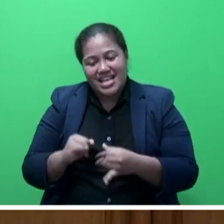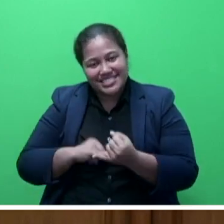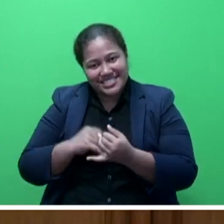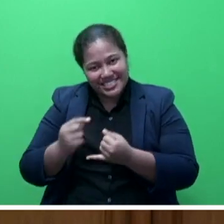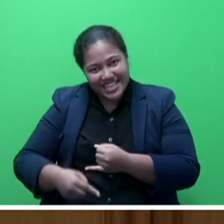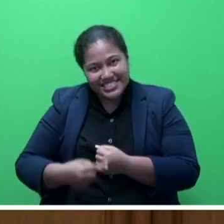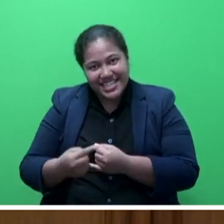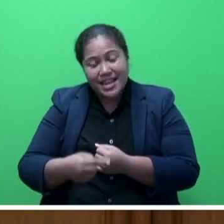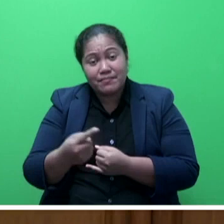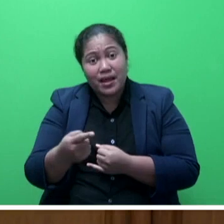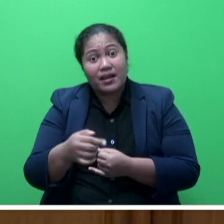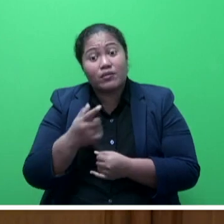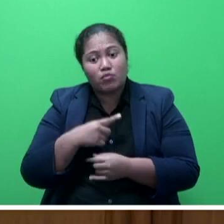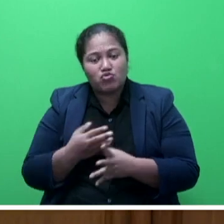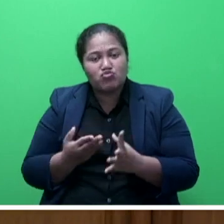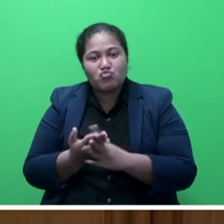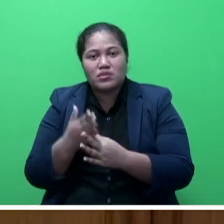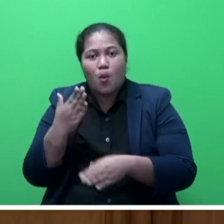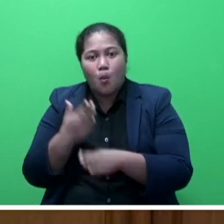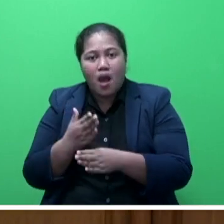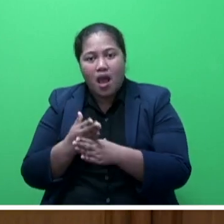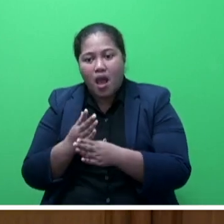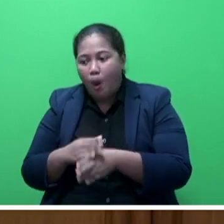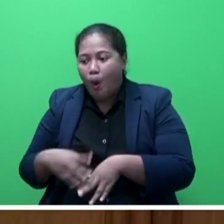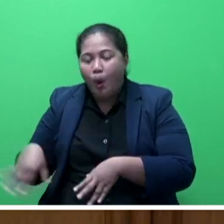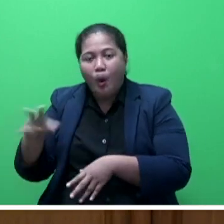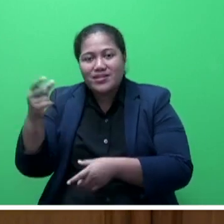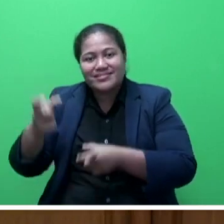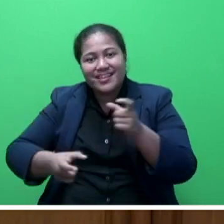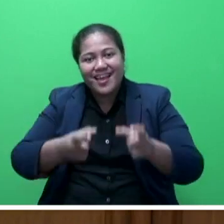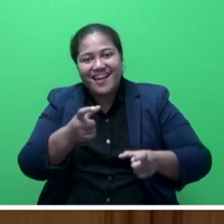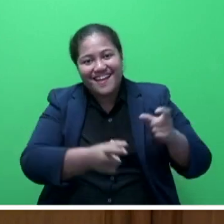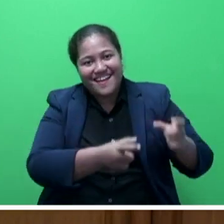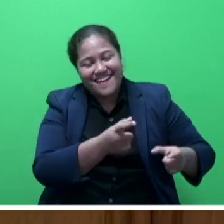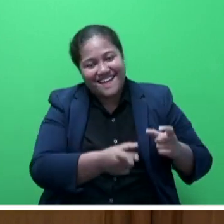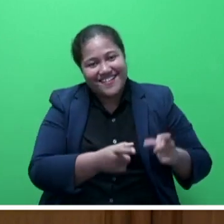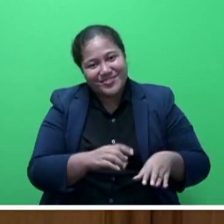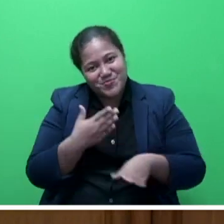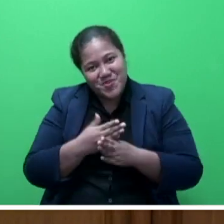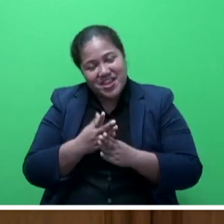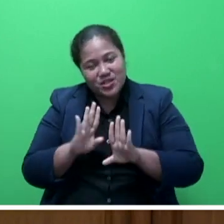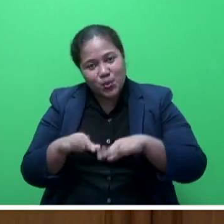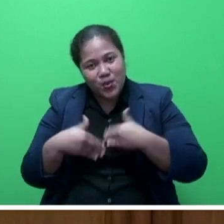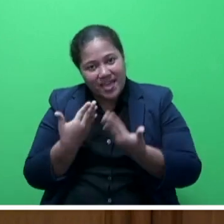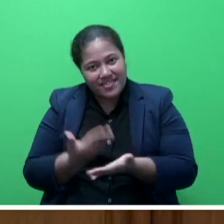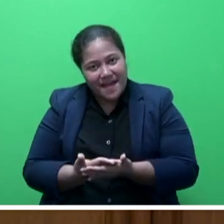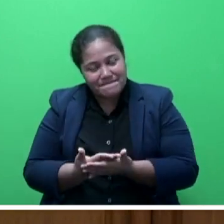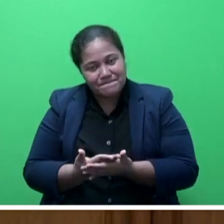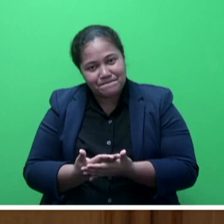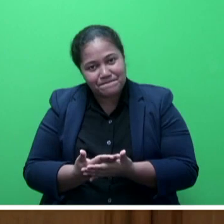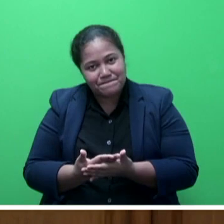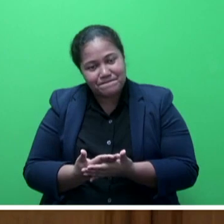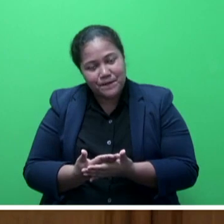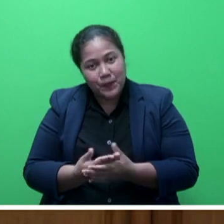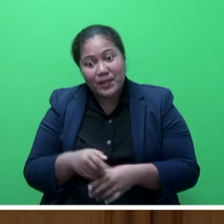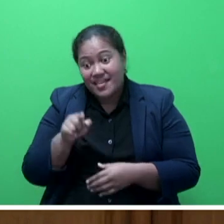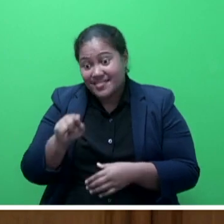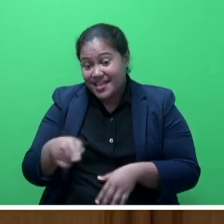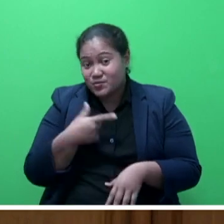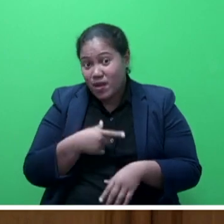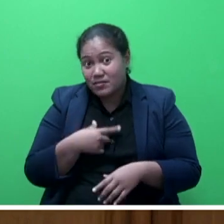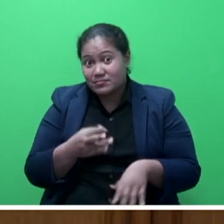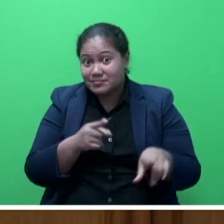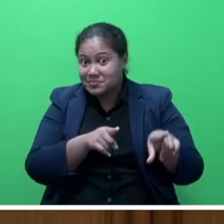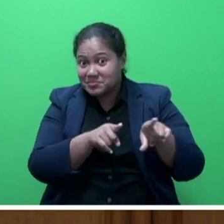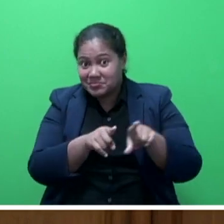through the engagement of all stakeholders in long-term stewardship. This means that while we want to create